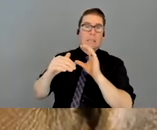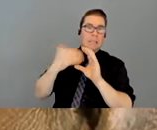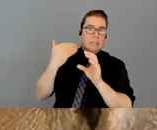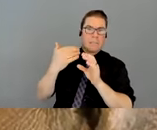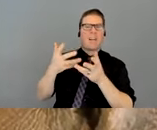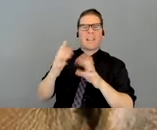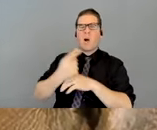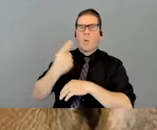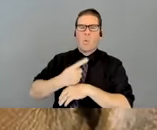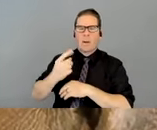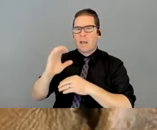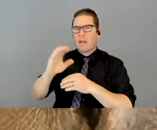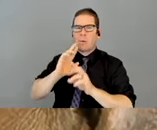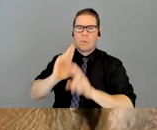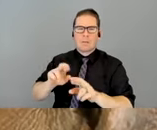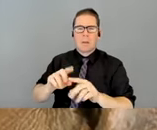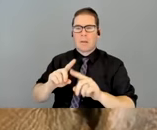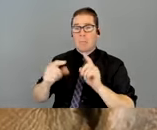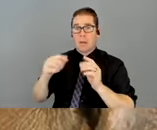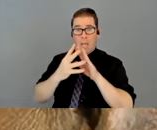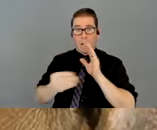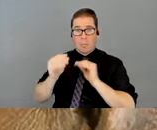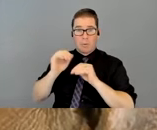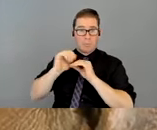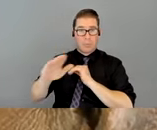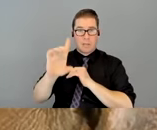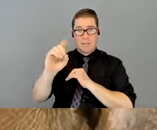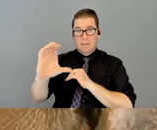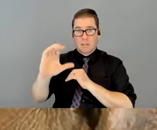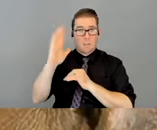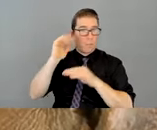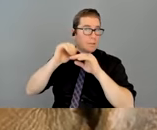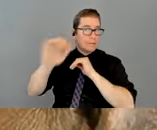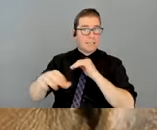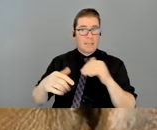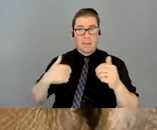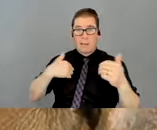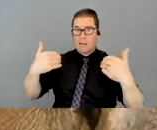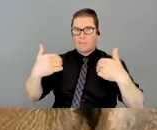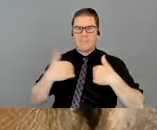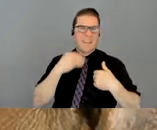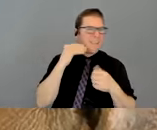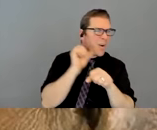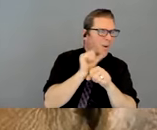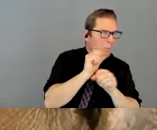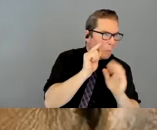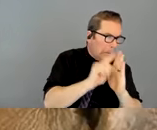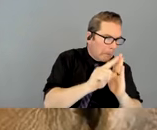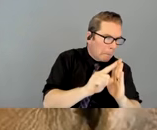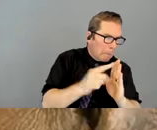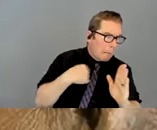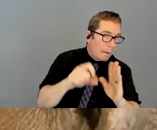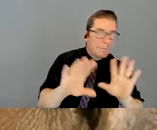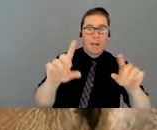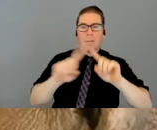to get back to you. And I'll send you a copy of that document because I have homework from Ramreel I got to cram out. So, okay,